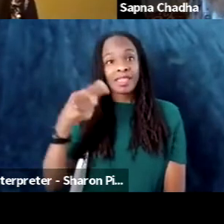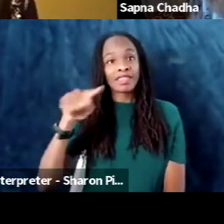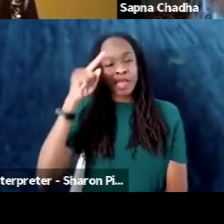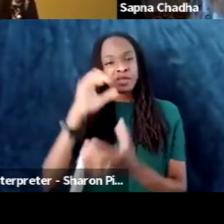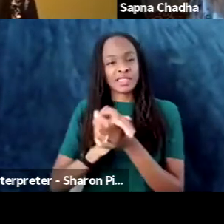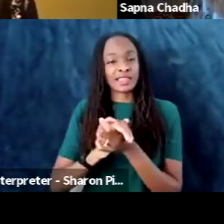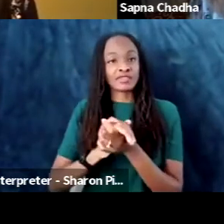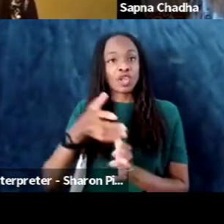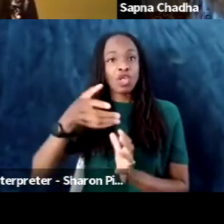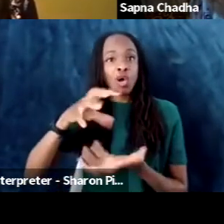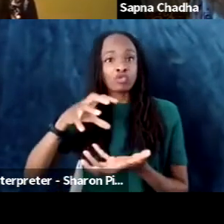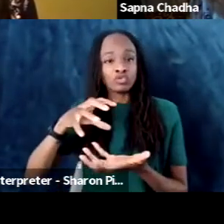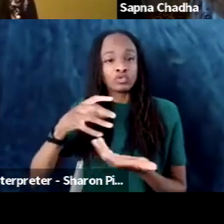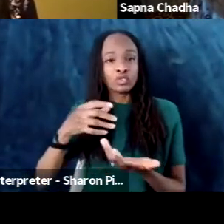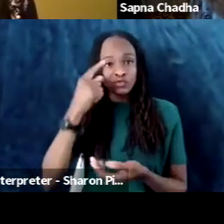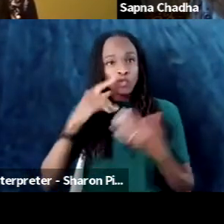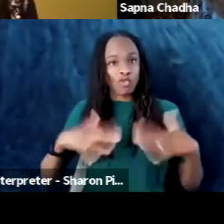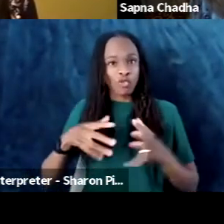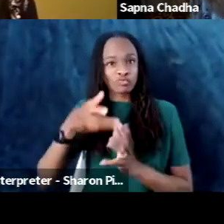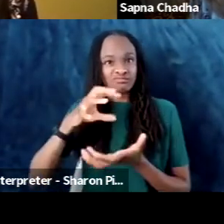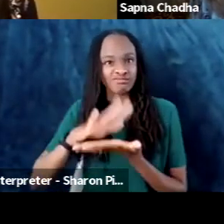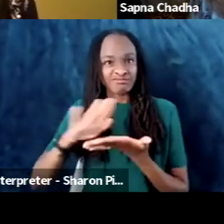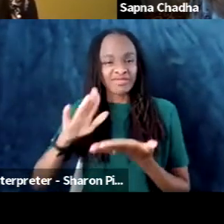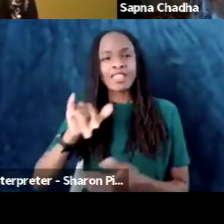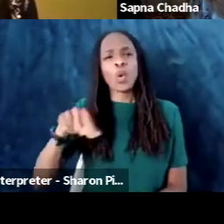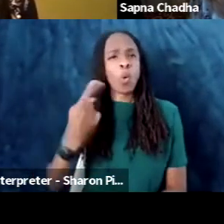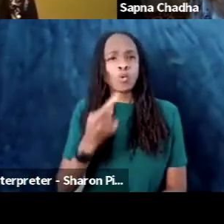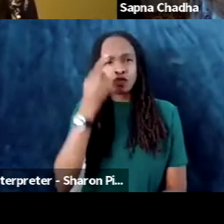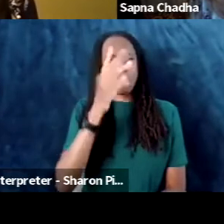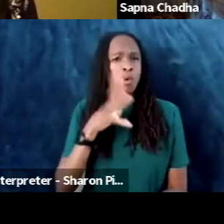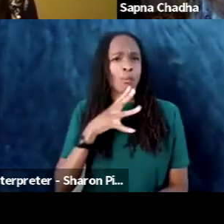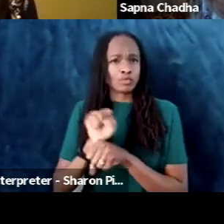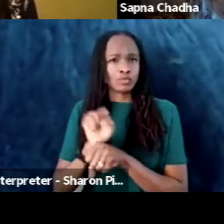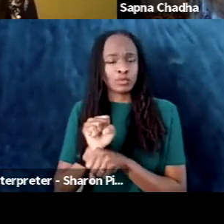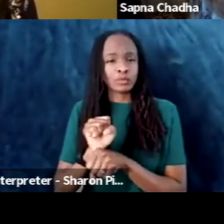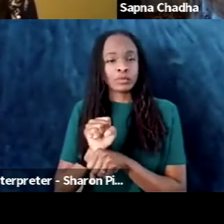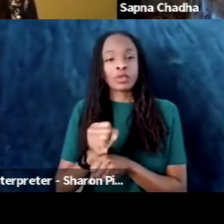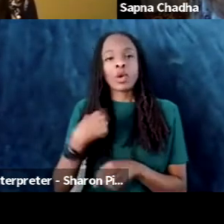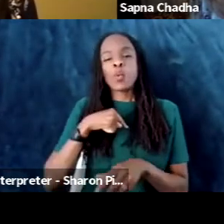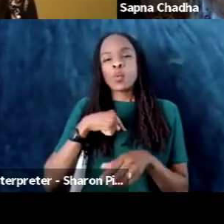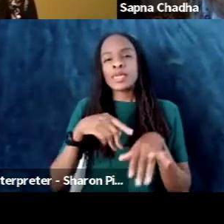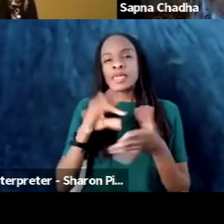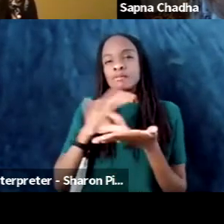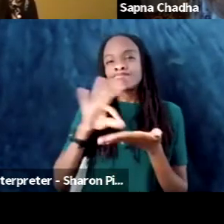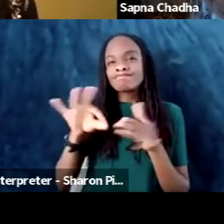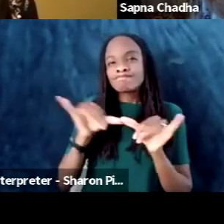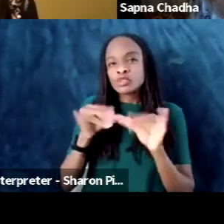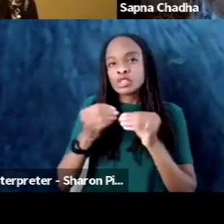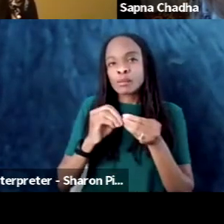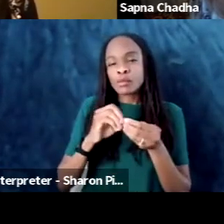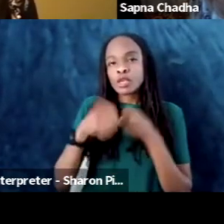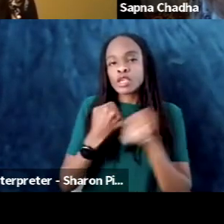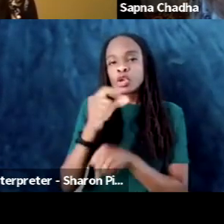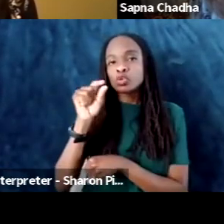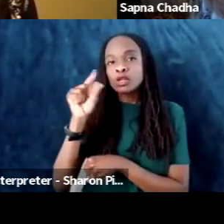woman's job. And when we measured this number in 2020, we find that the number is down